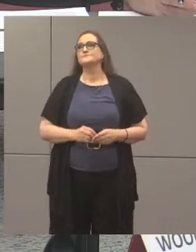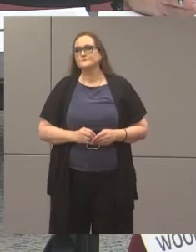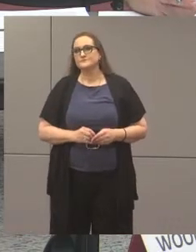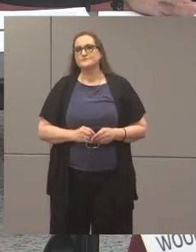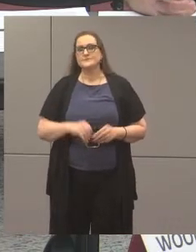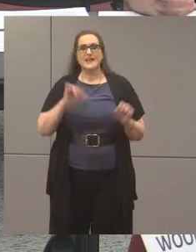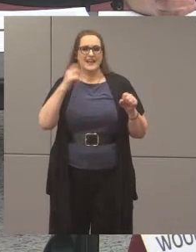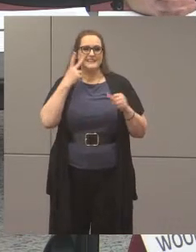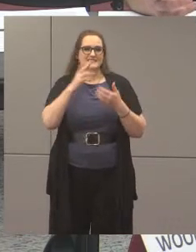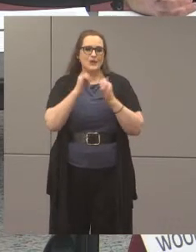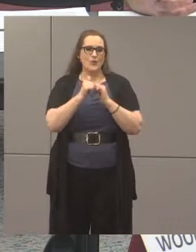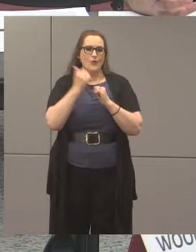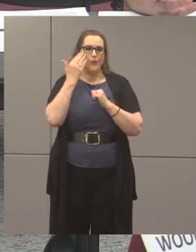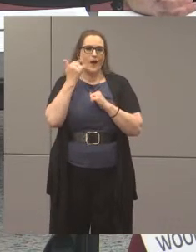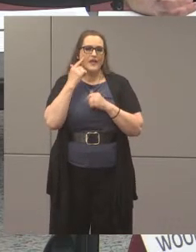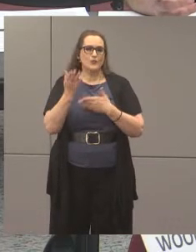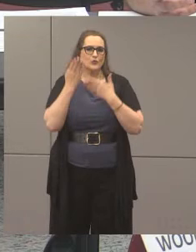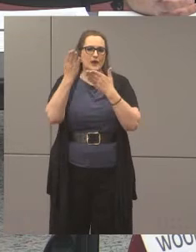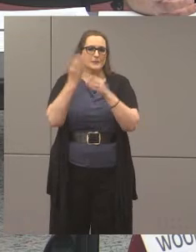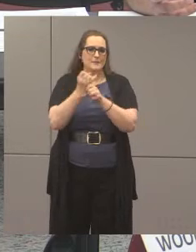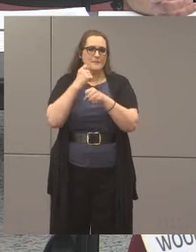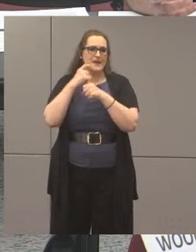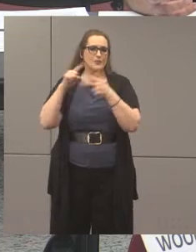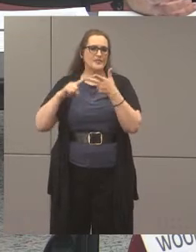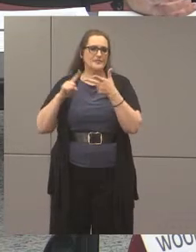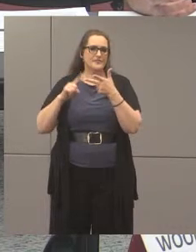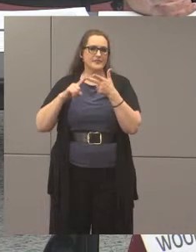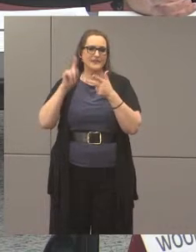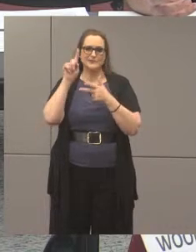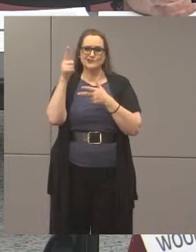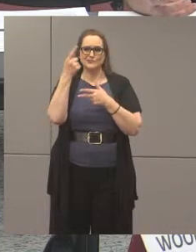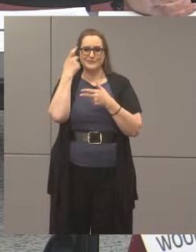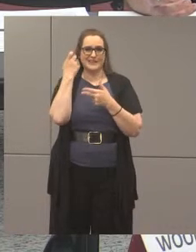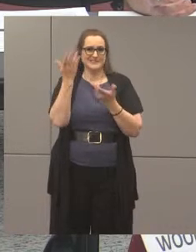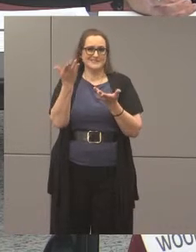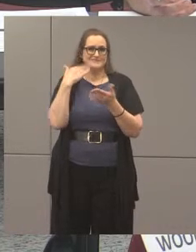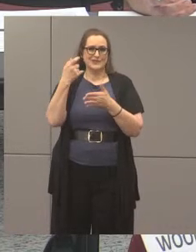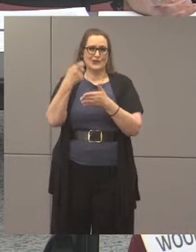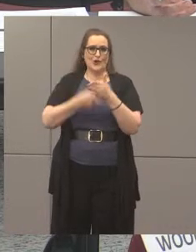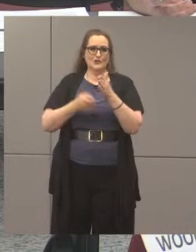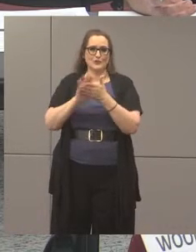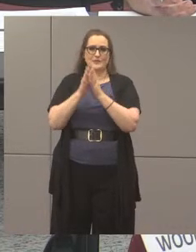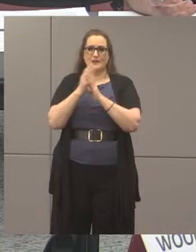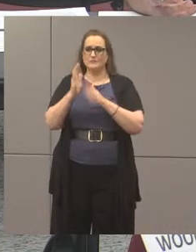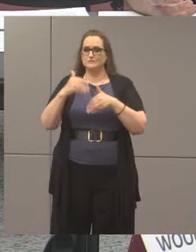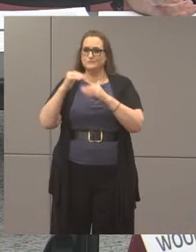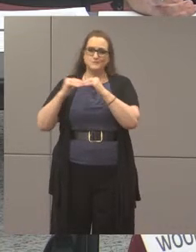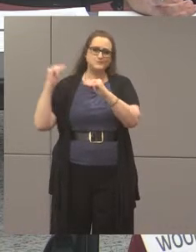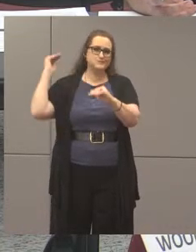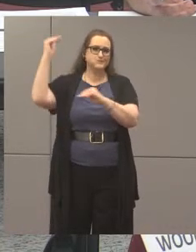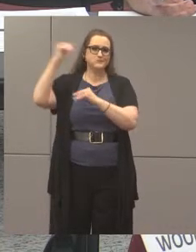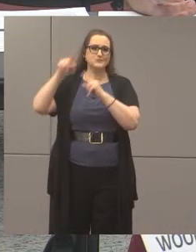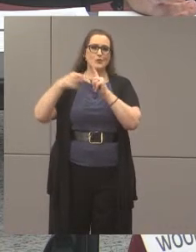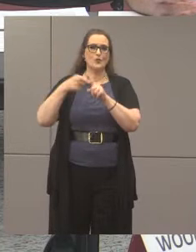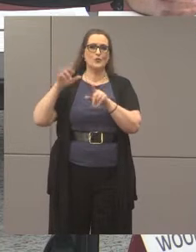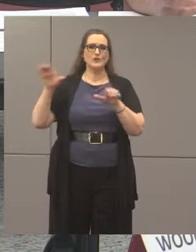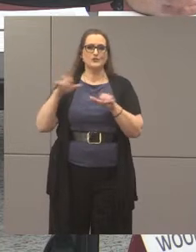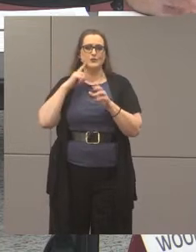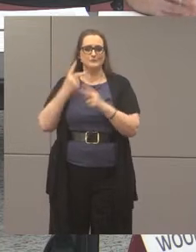I can see why the recommendation is being made to go with the 5-year, just because the costs are becoming astronomical when we do the reduction.